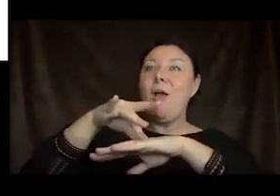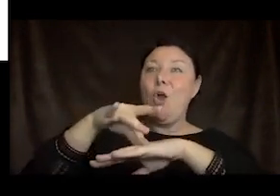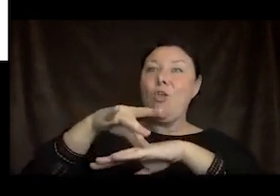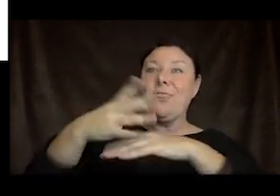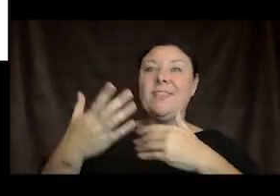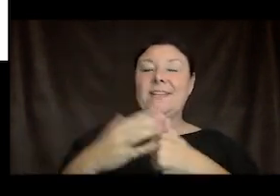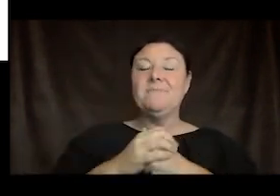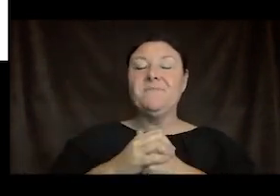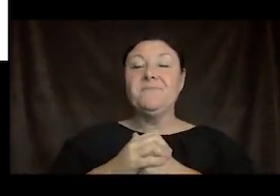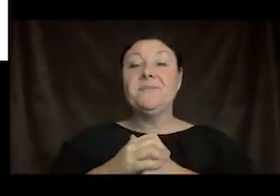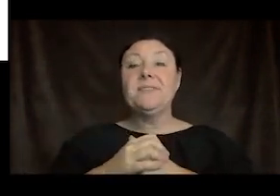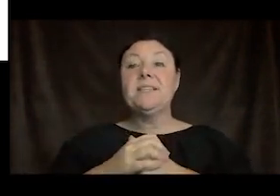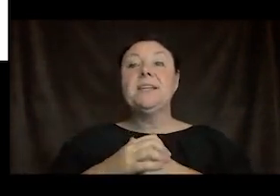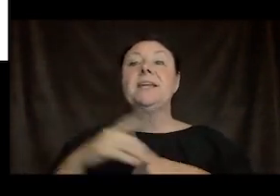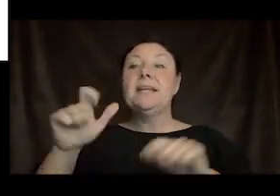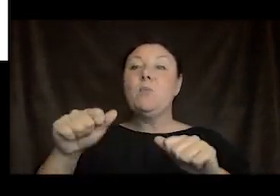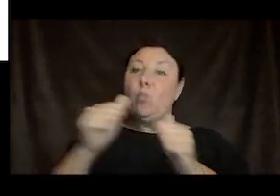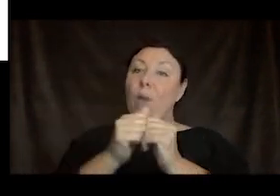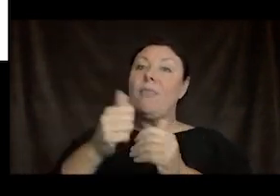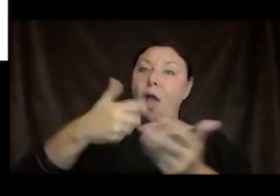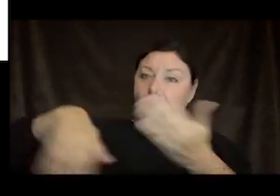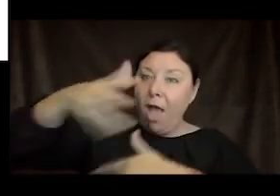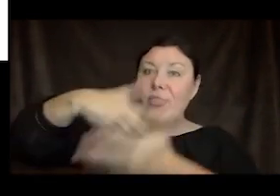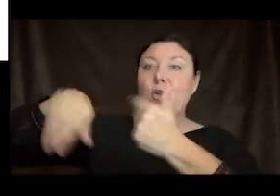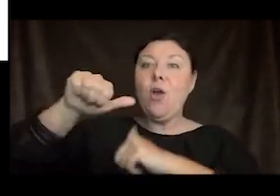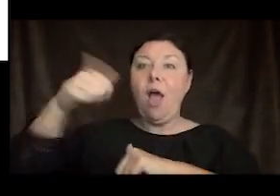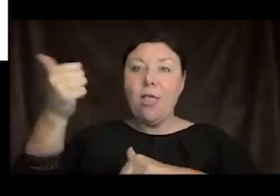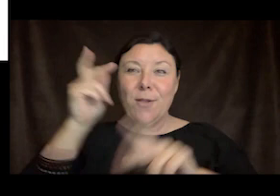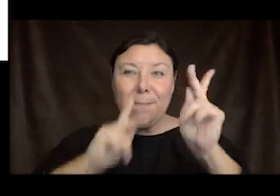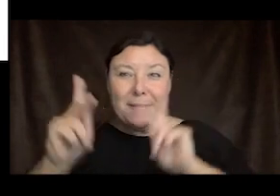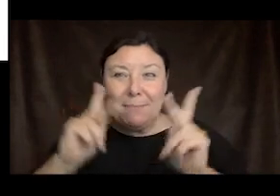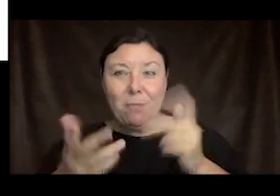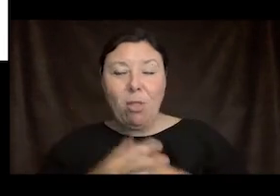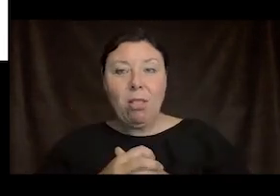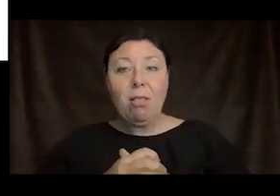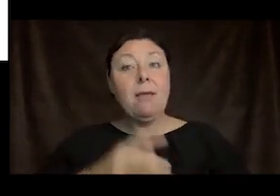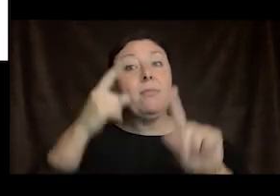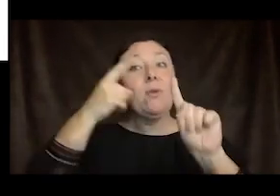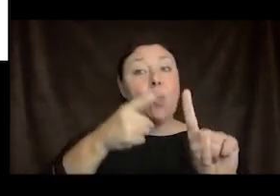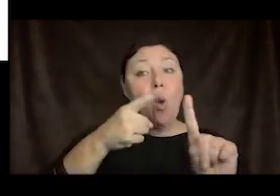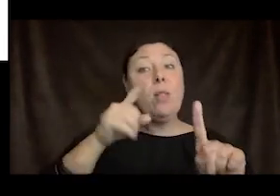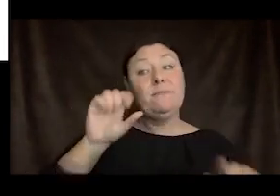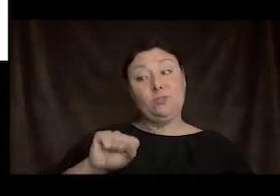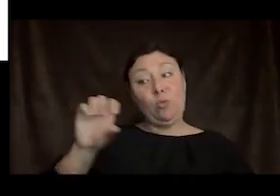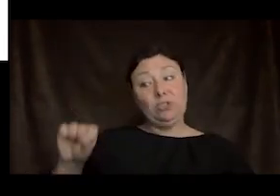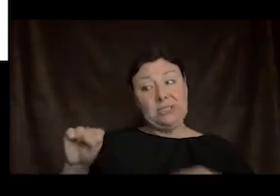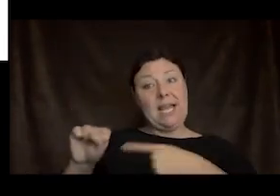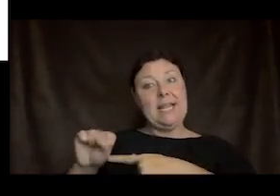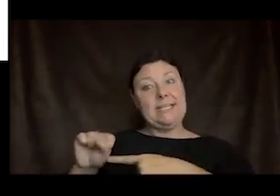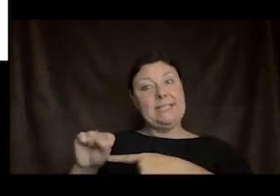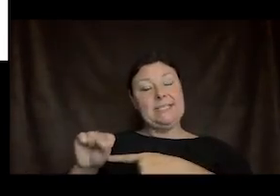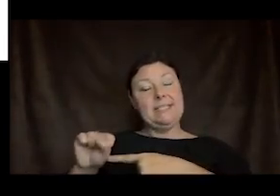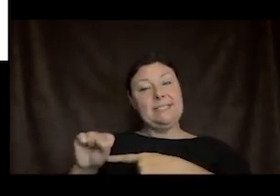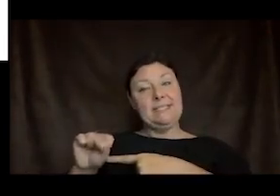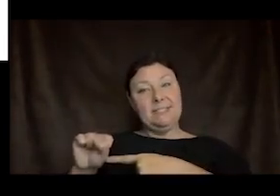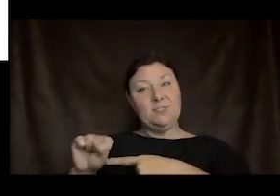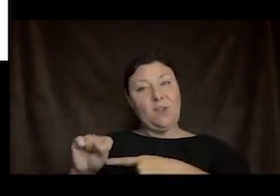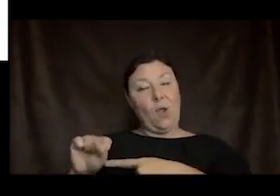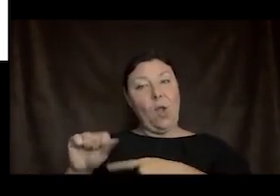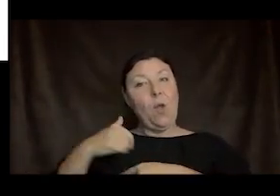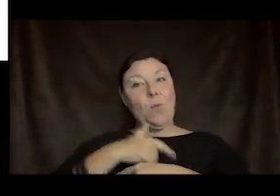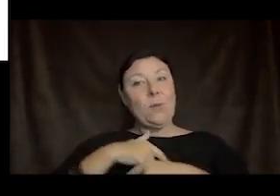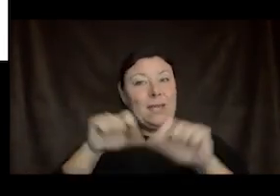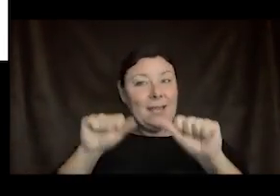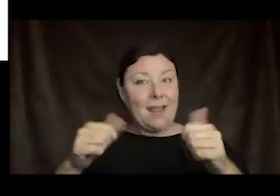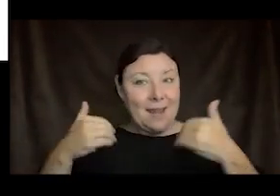being able to do that with other humans. Again, the whole goal of social studies is yes, so that we can